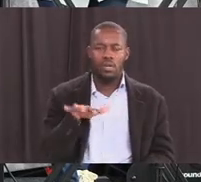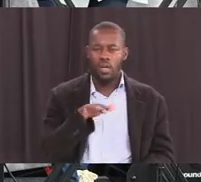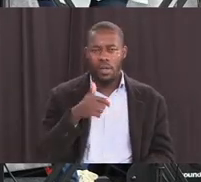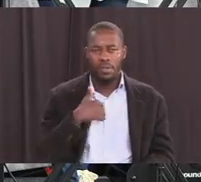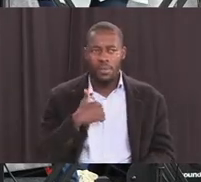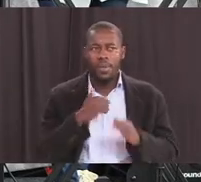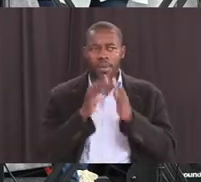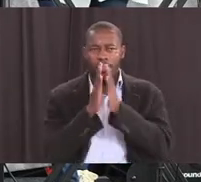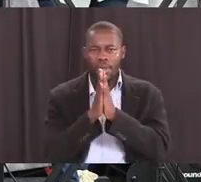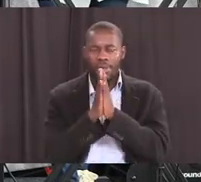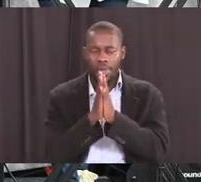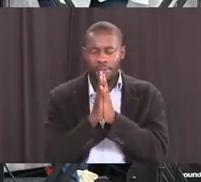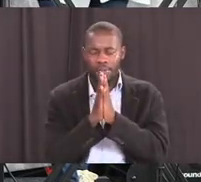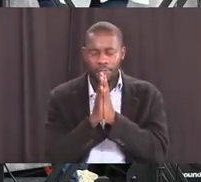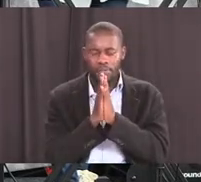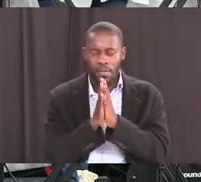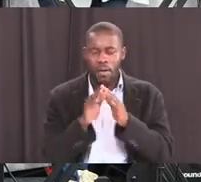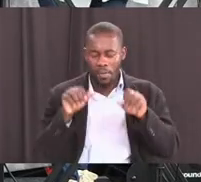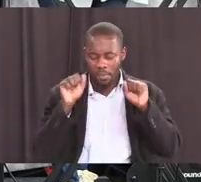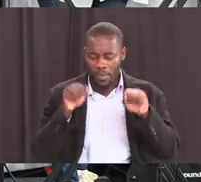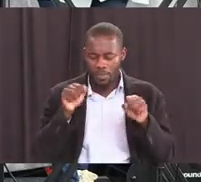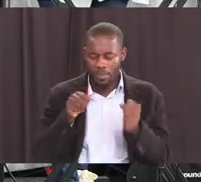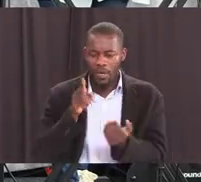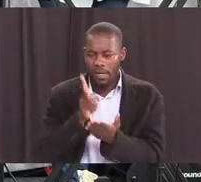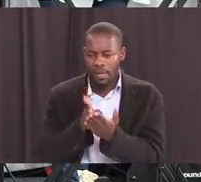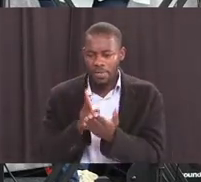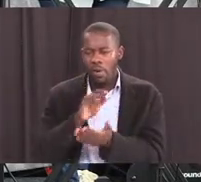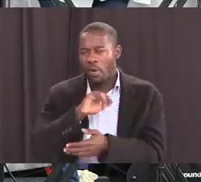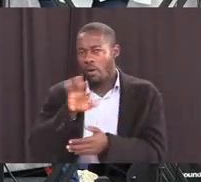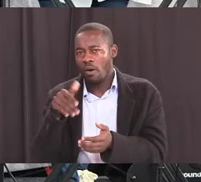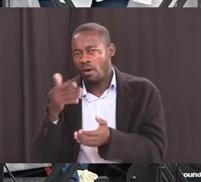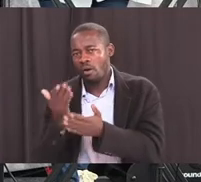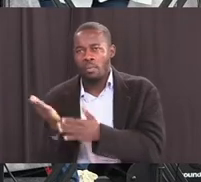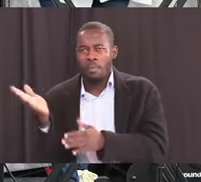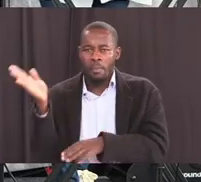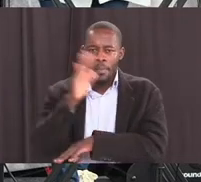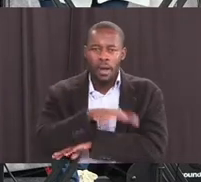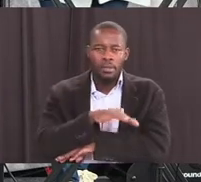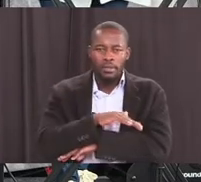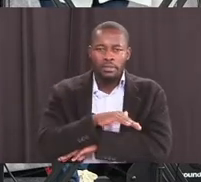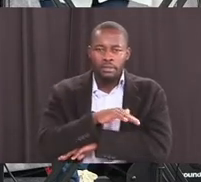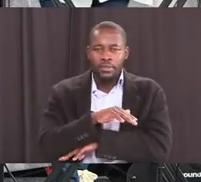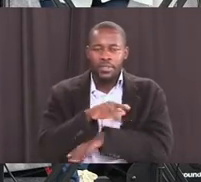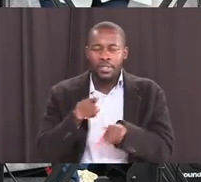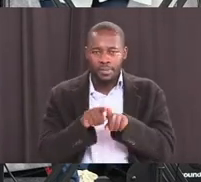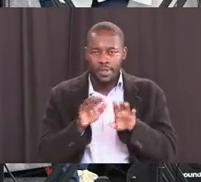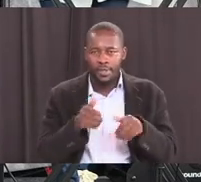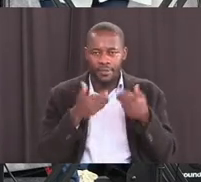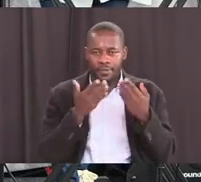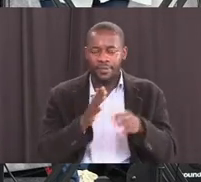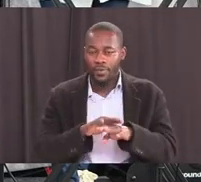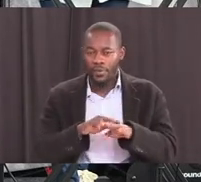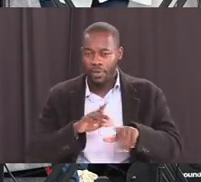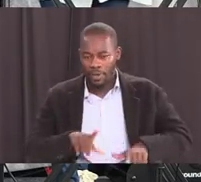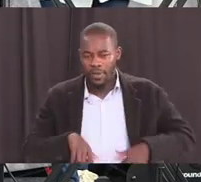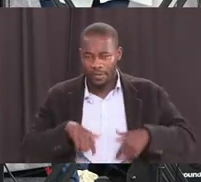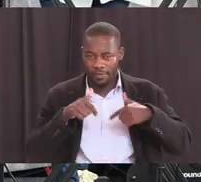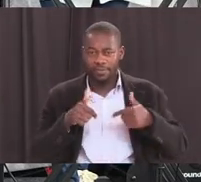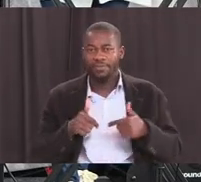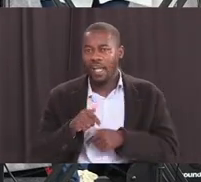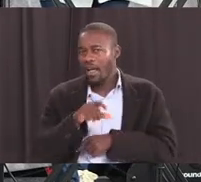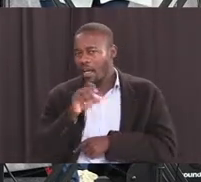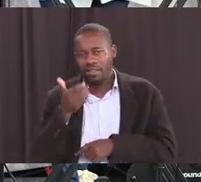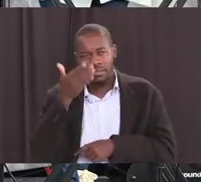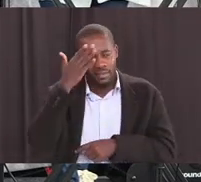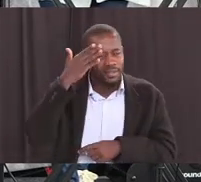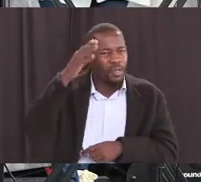that you would restore us to full health and full hope this morning. Would you turn our disappointment,